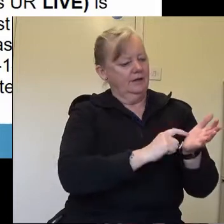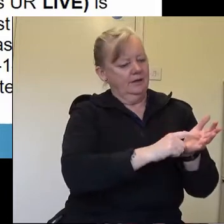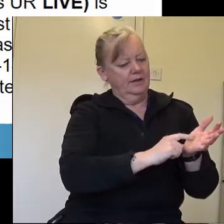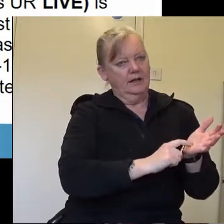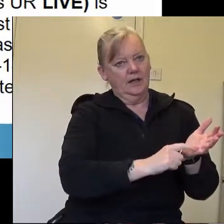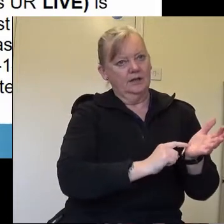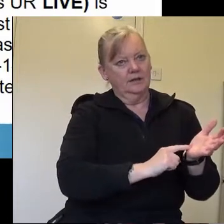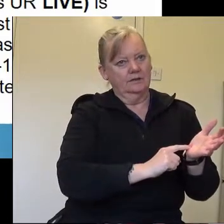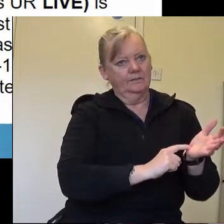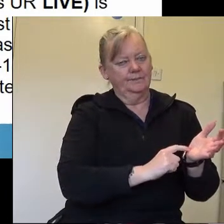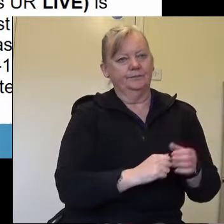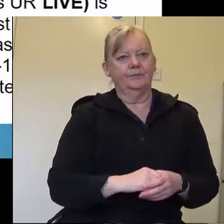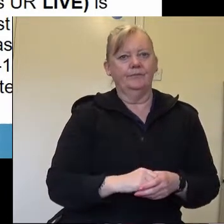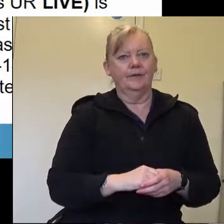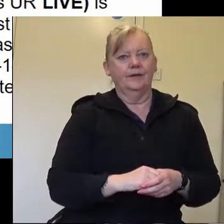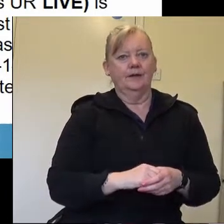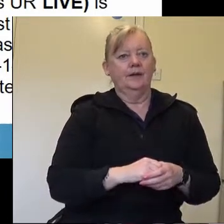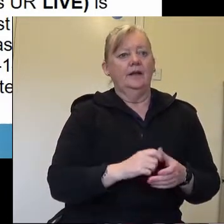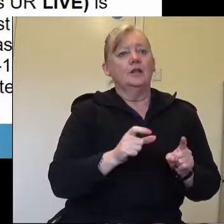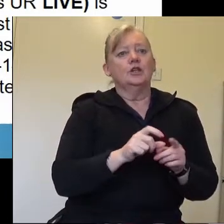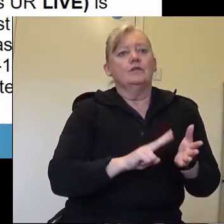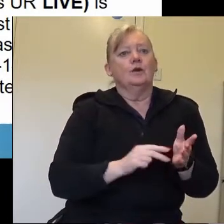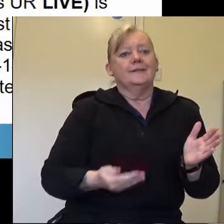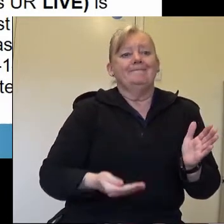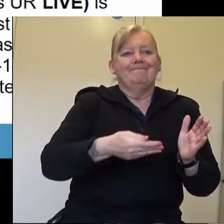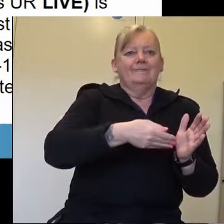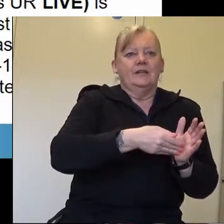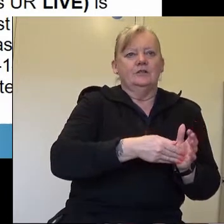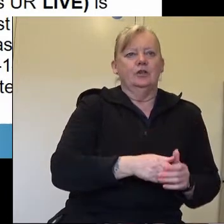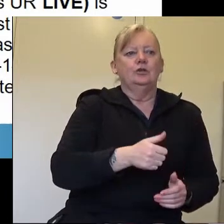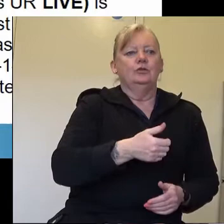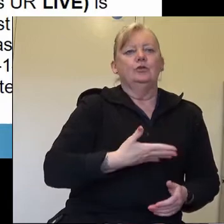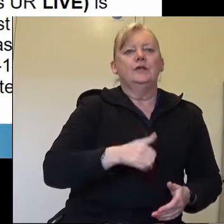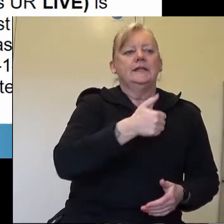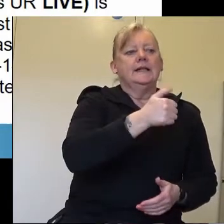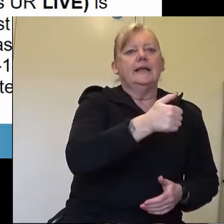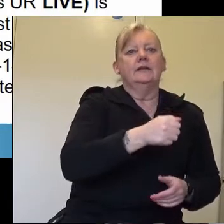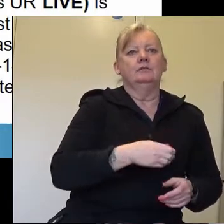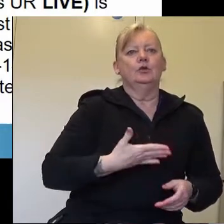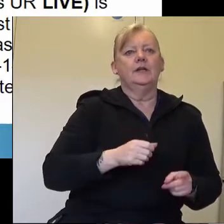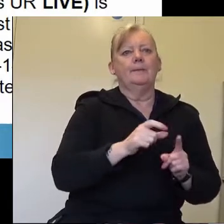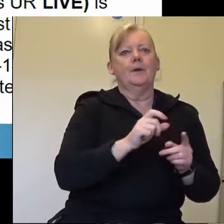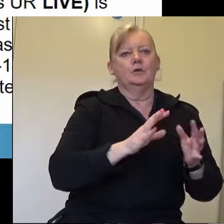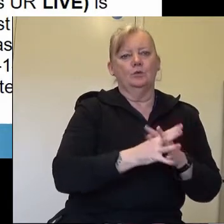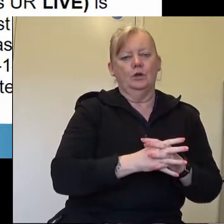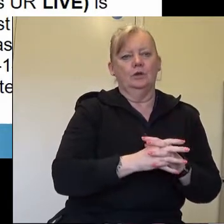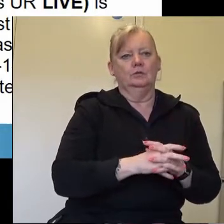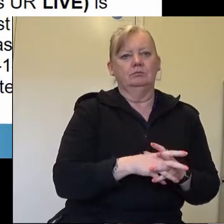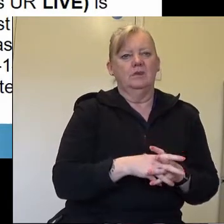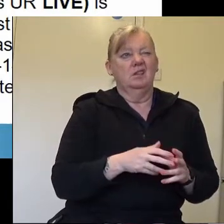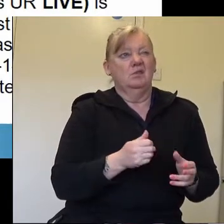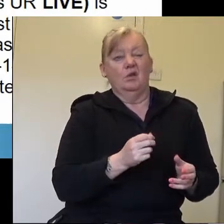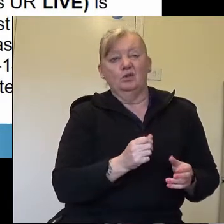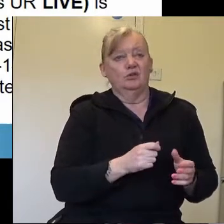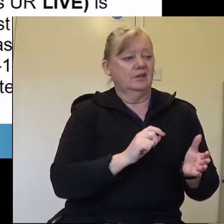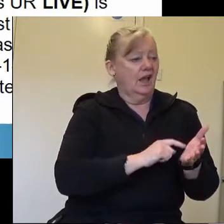Every mobile has a calculator. This is something extra. Usually when you click on it, you need a password.